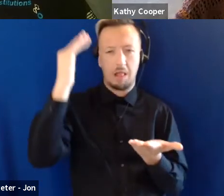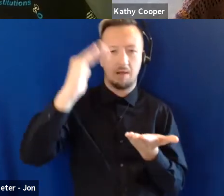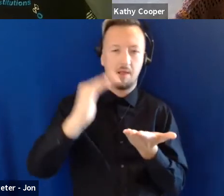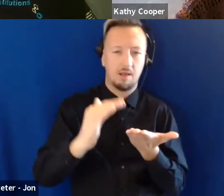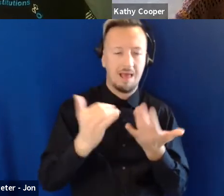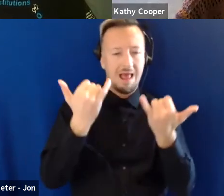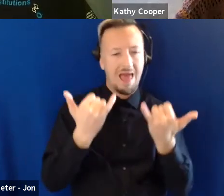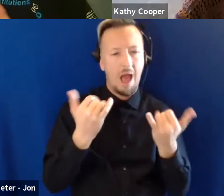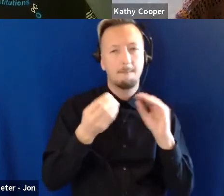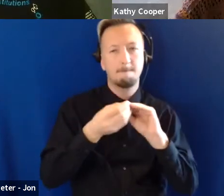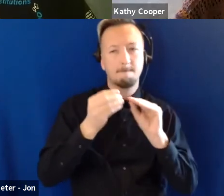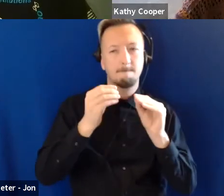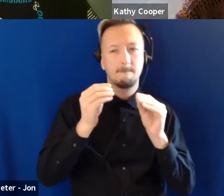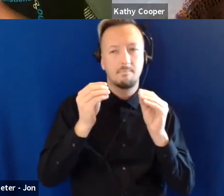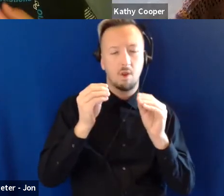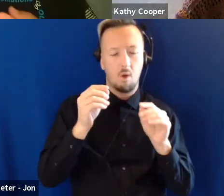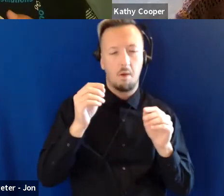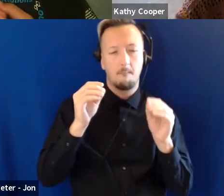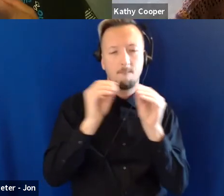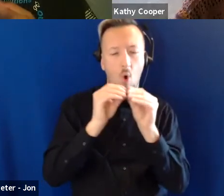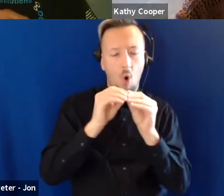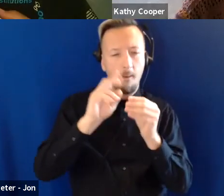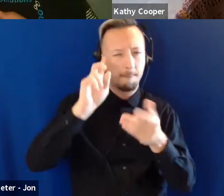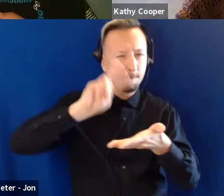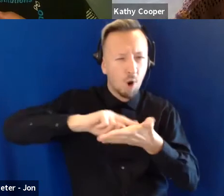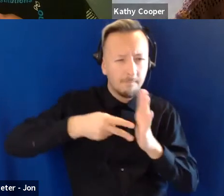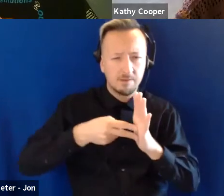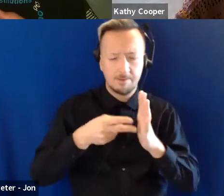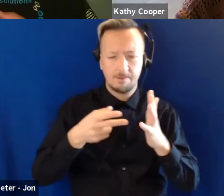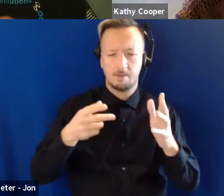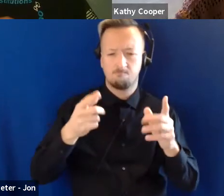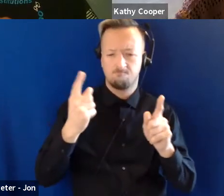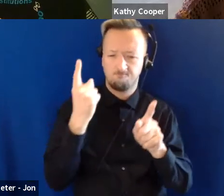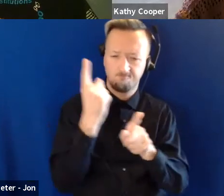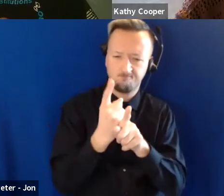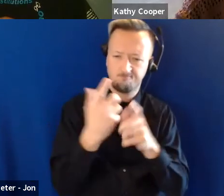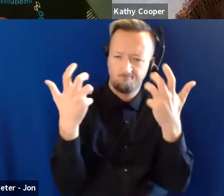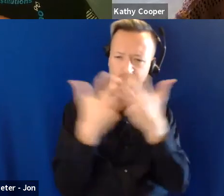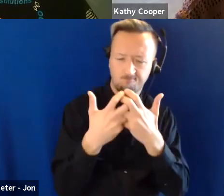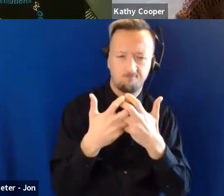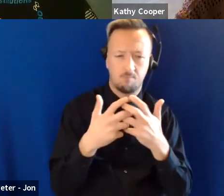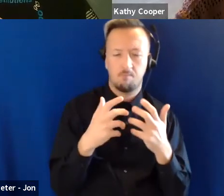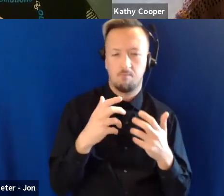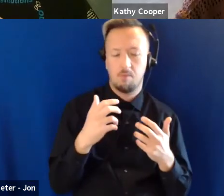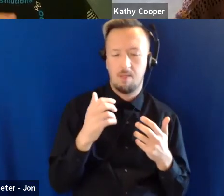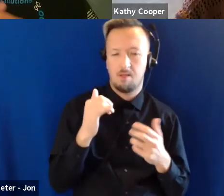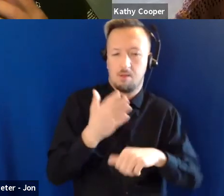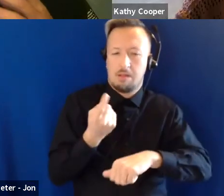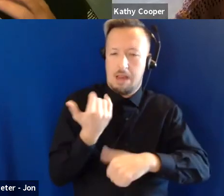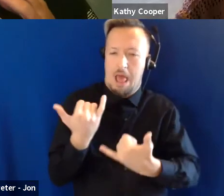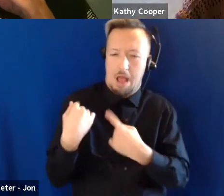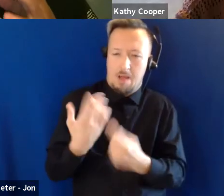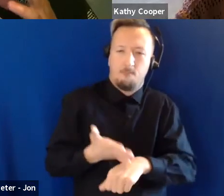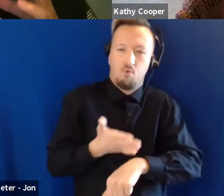along. And so I think, outreach is a prime example of that, of the need to